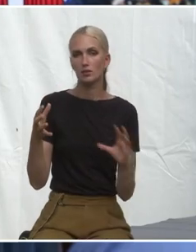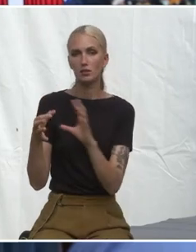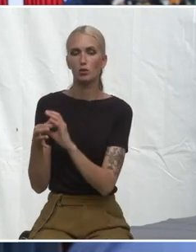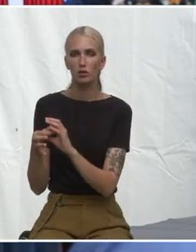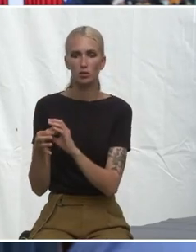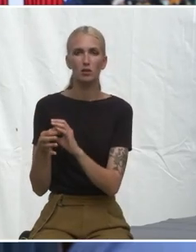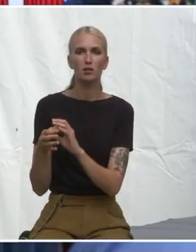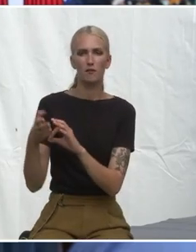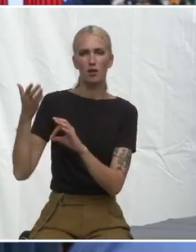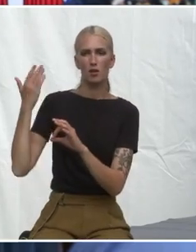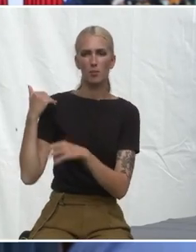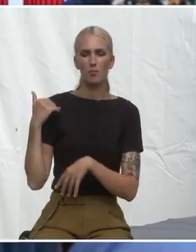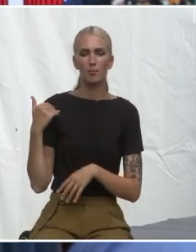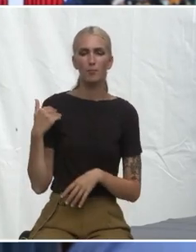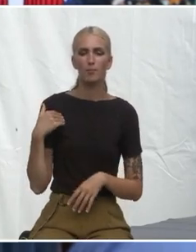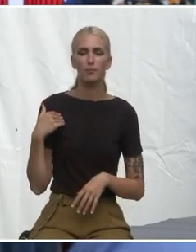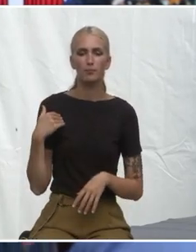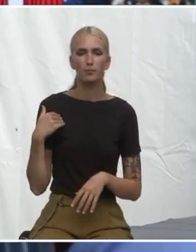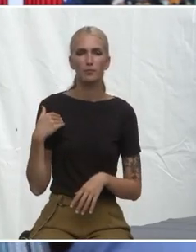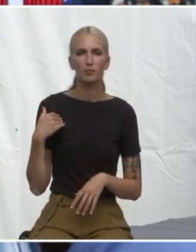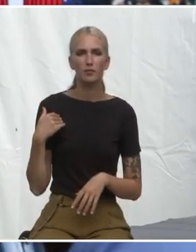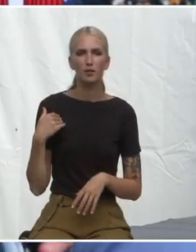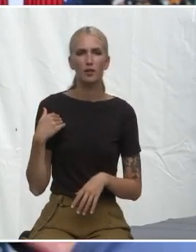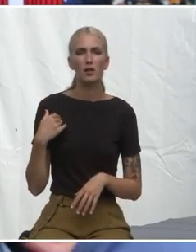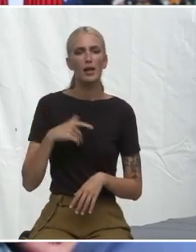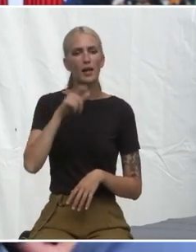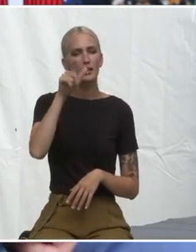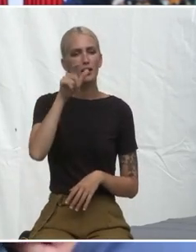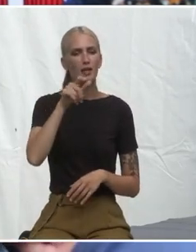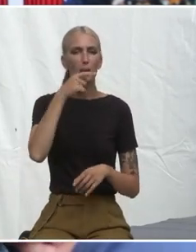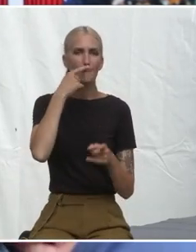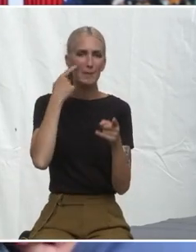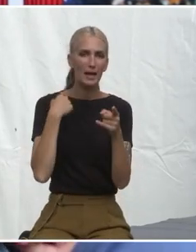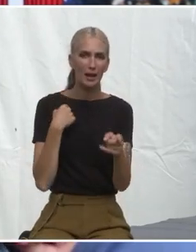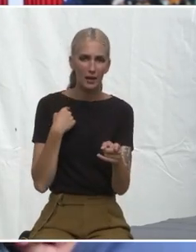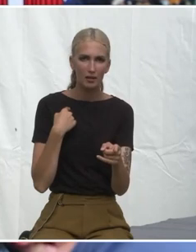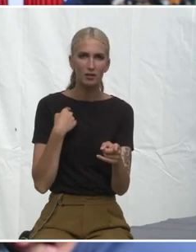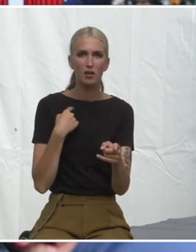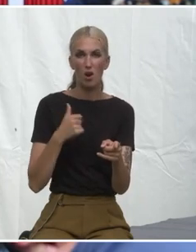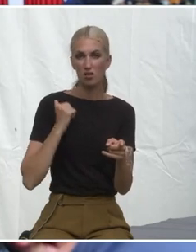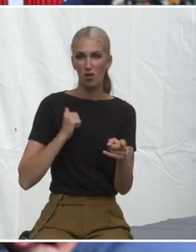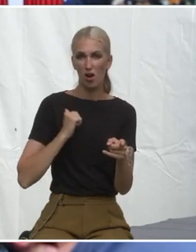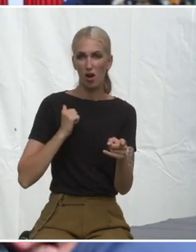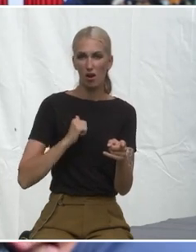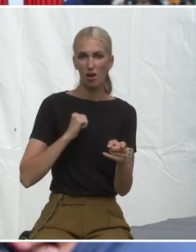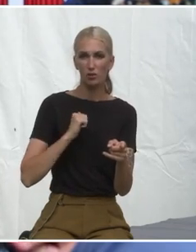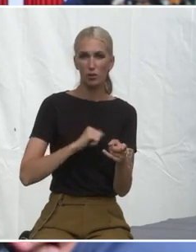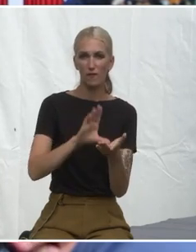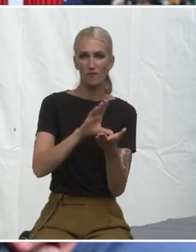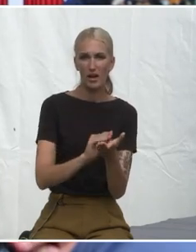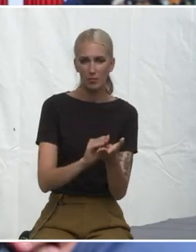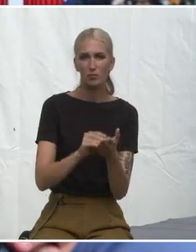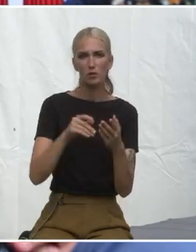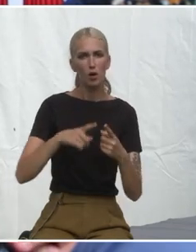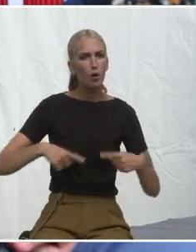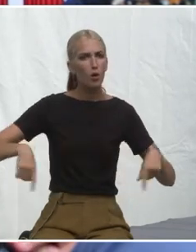earlier here, giving spaces for men that has low threshold. That's not, you shouldn't